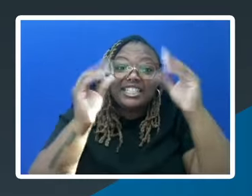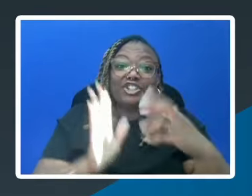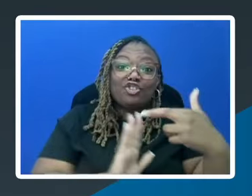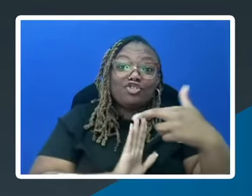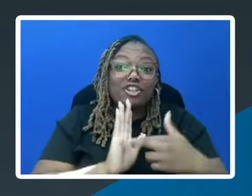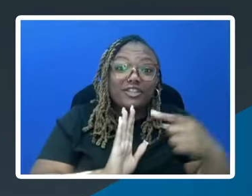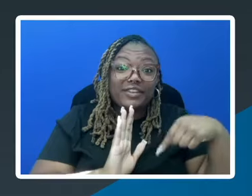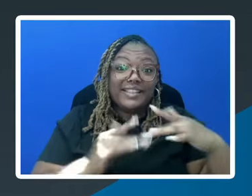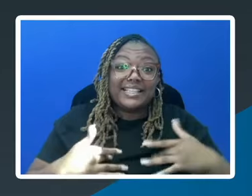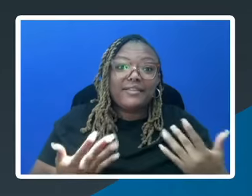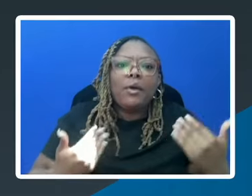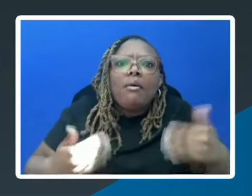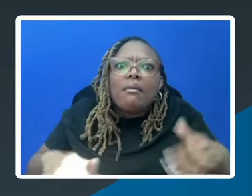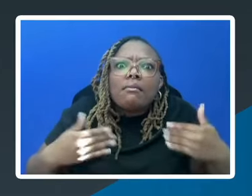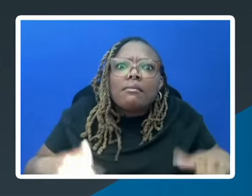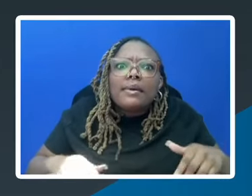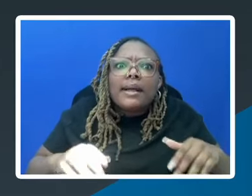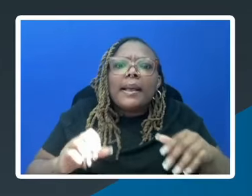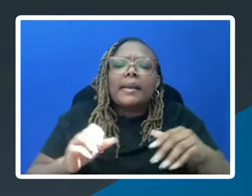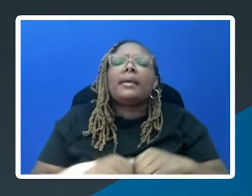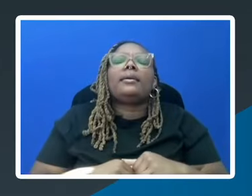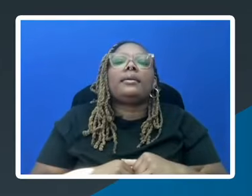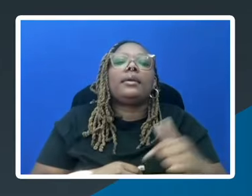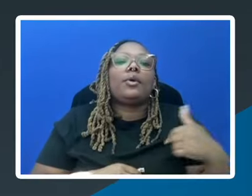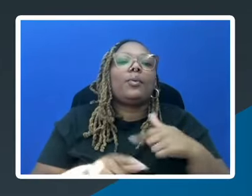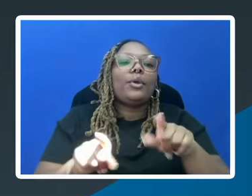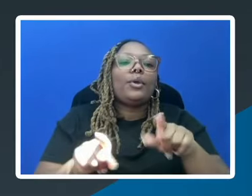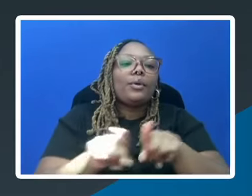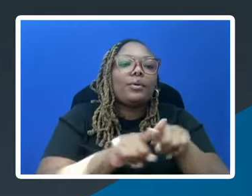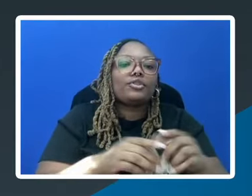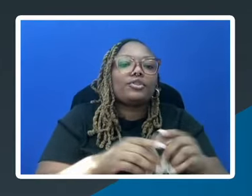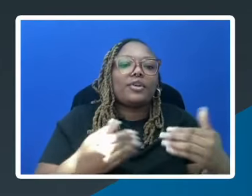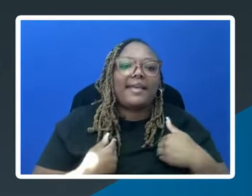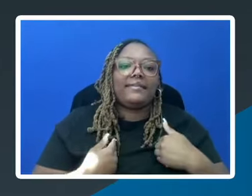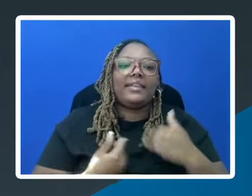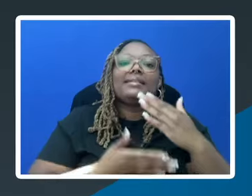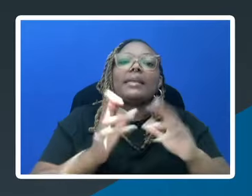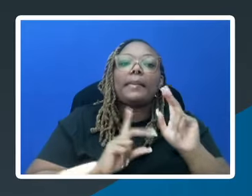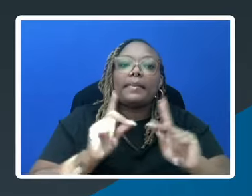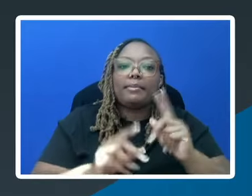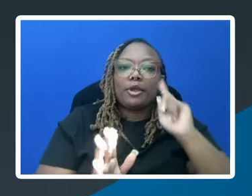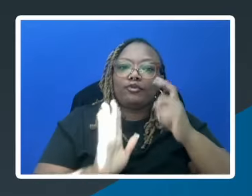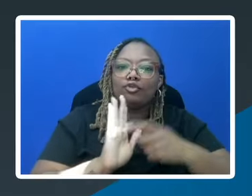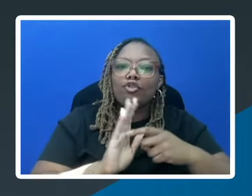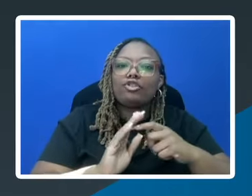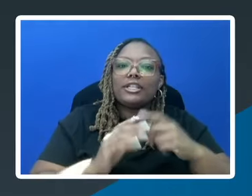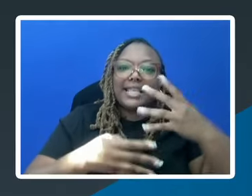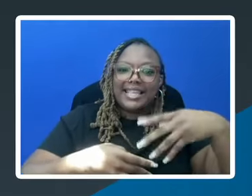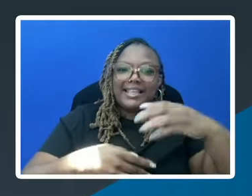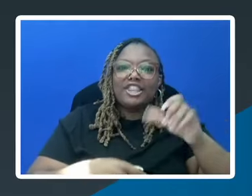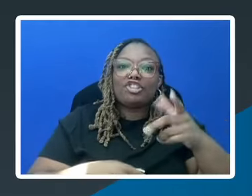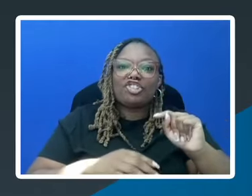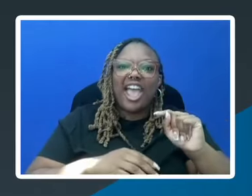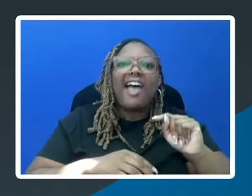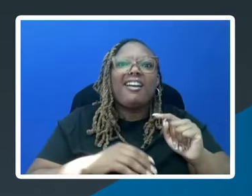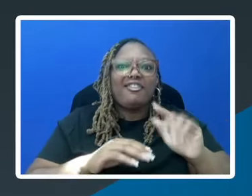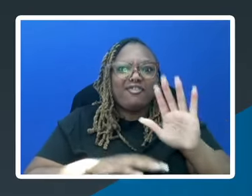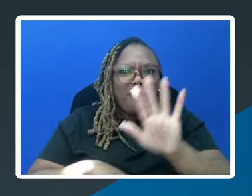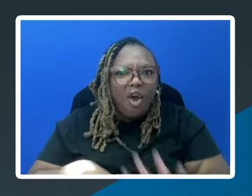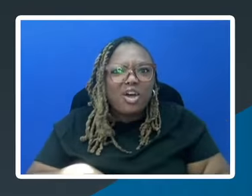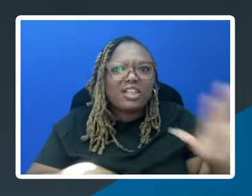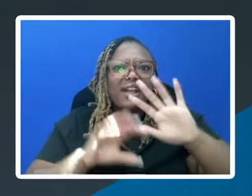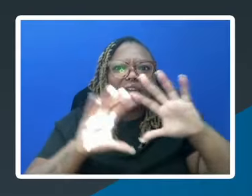is phenomenal. We also have some folks, as you notice in the chat, from all around the world. I think I was looking at some time zones. I think we have